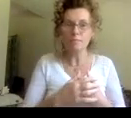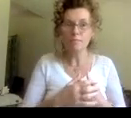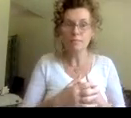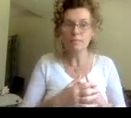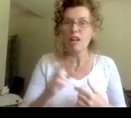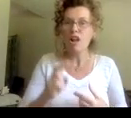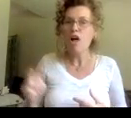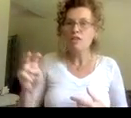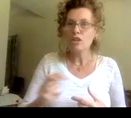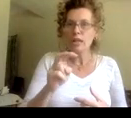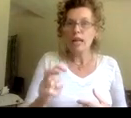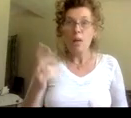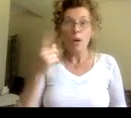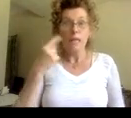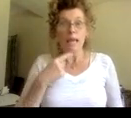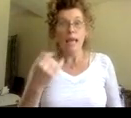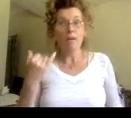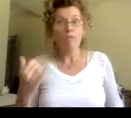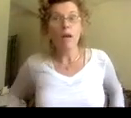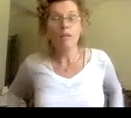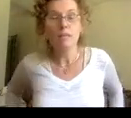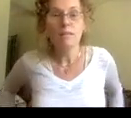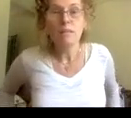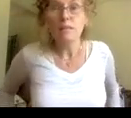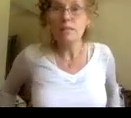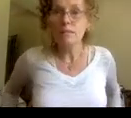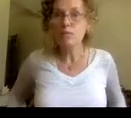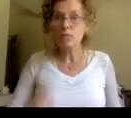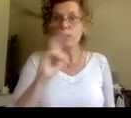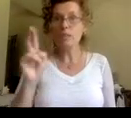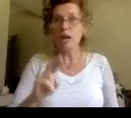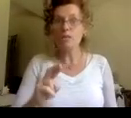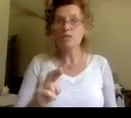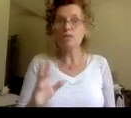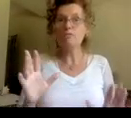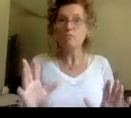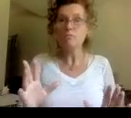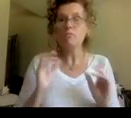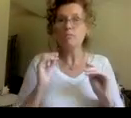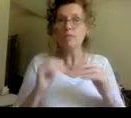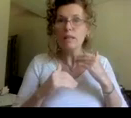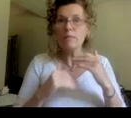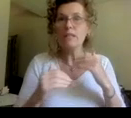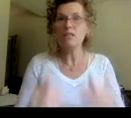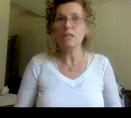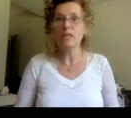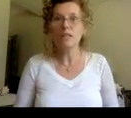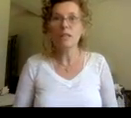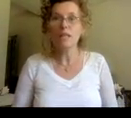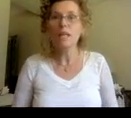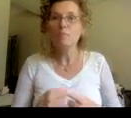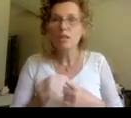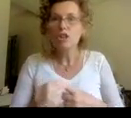along this journey. And I just want to say that if we want to have speed of results, we got to take the emotion of the implementation, right?